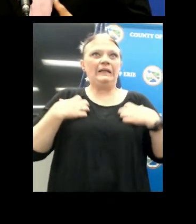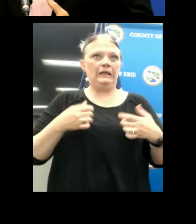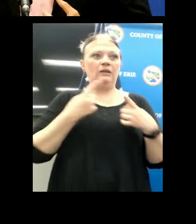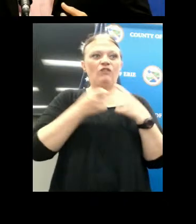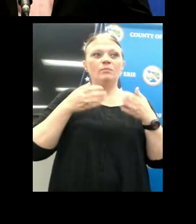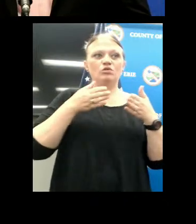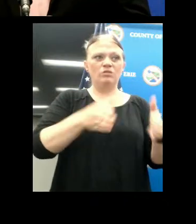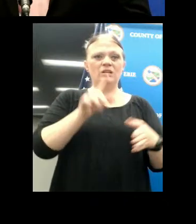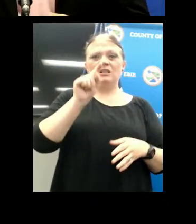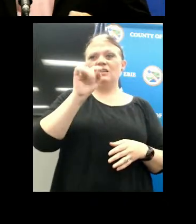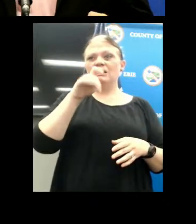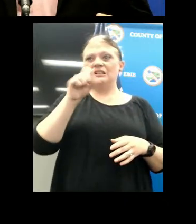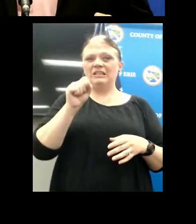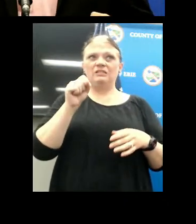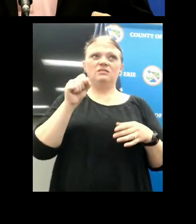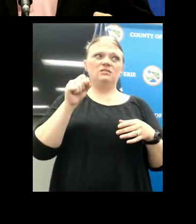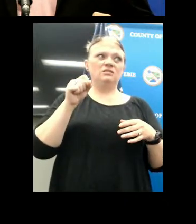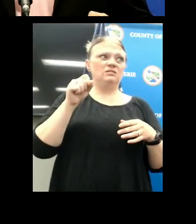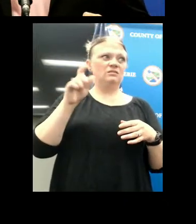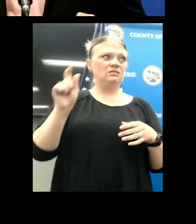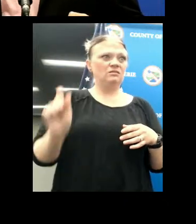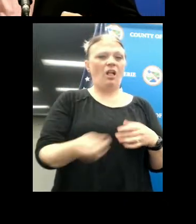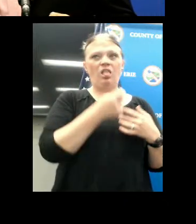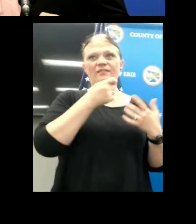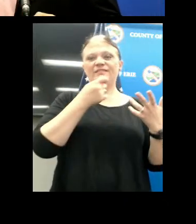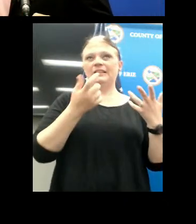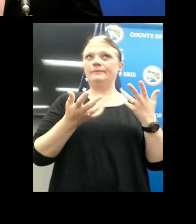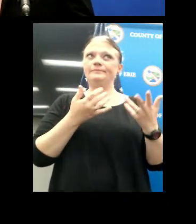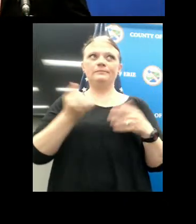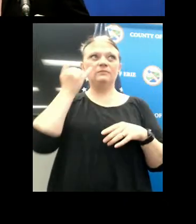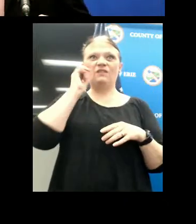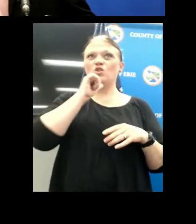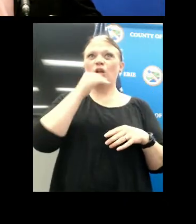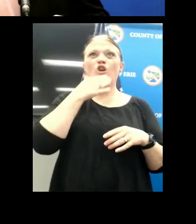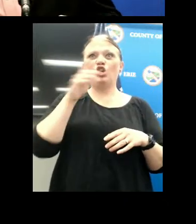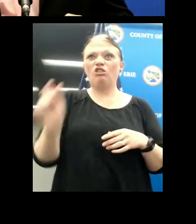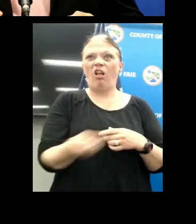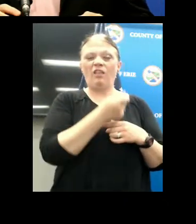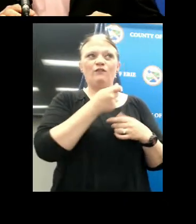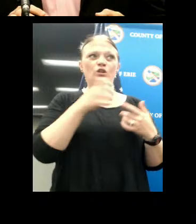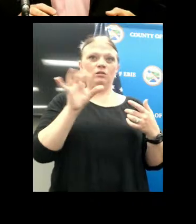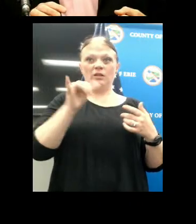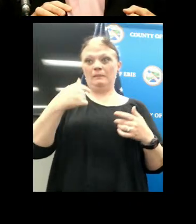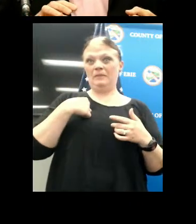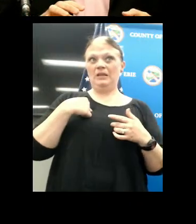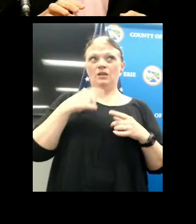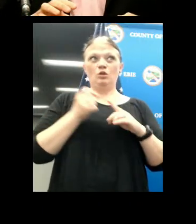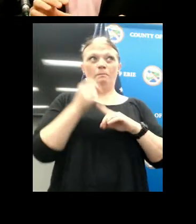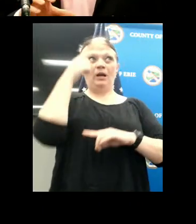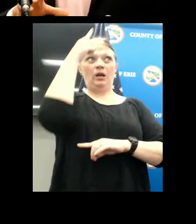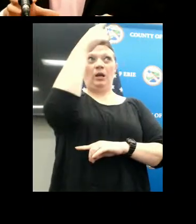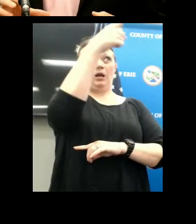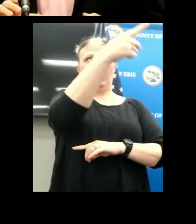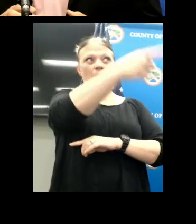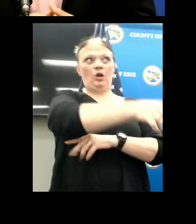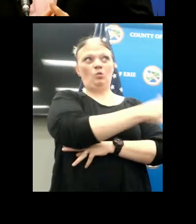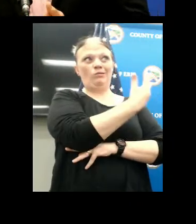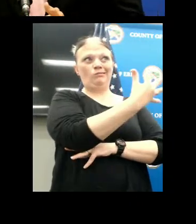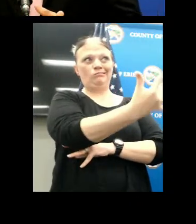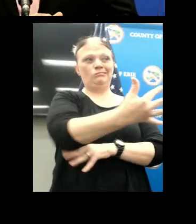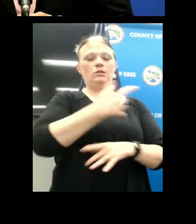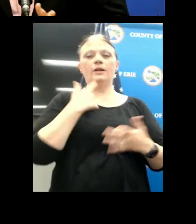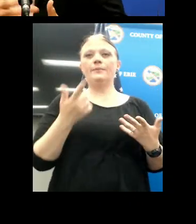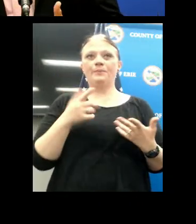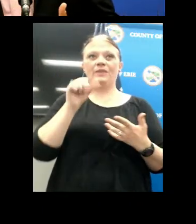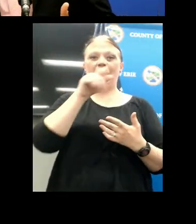our trails to our golf courses, especially if you're not a good golfer and you're like me and you're going in the tall grass. Ticks